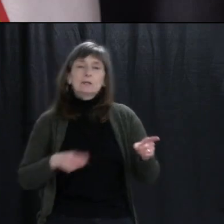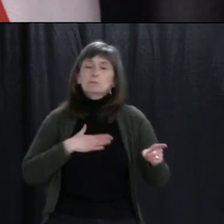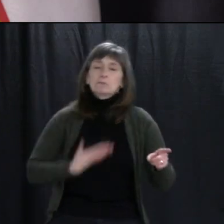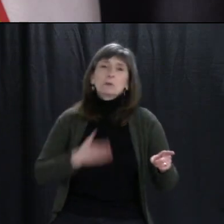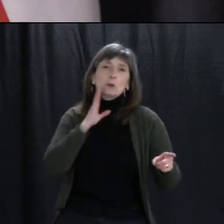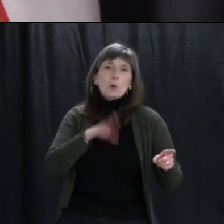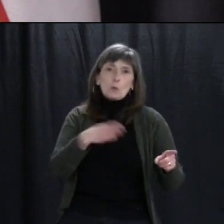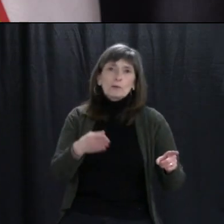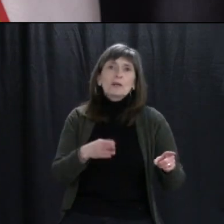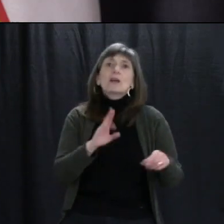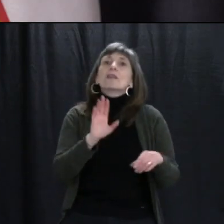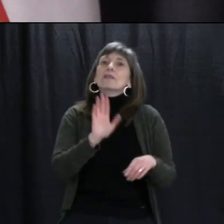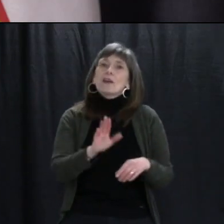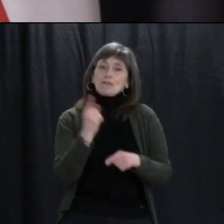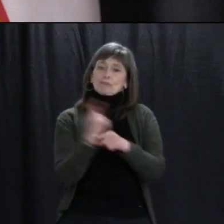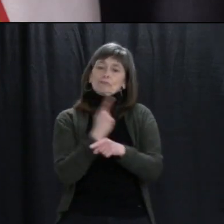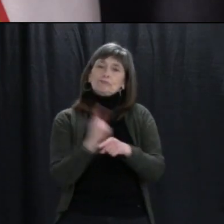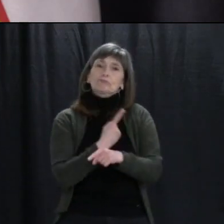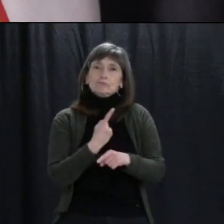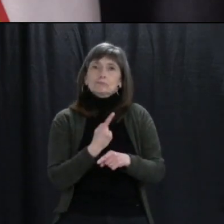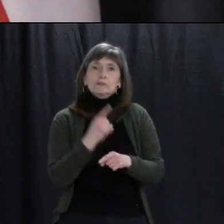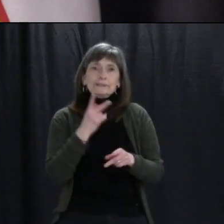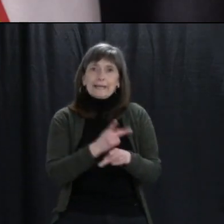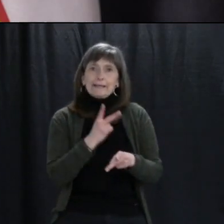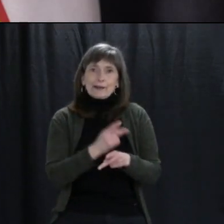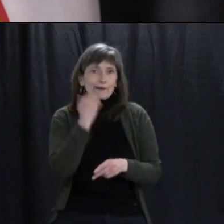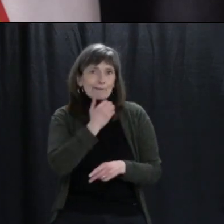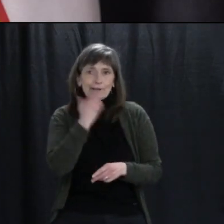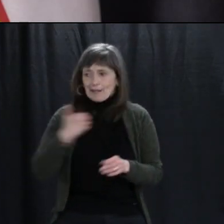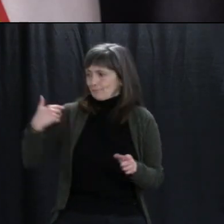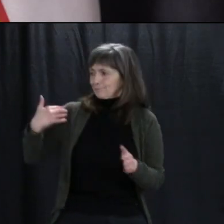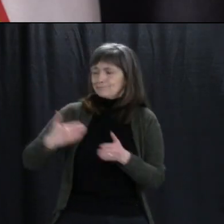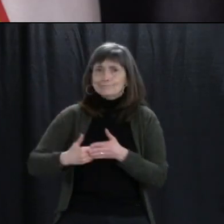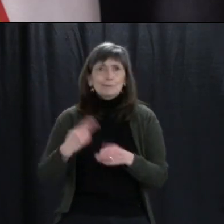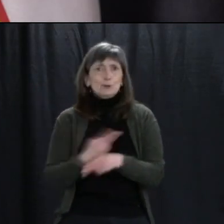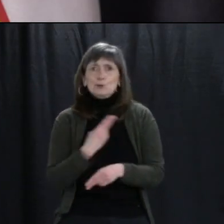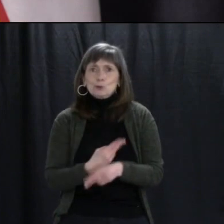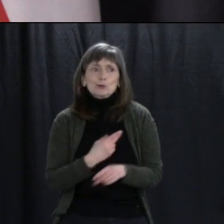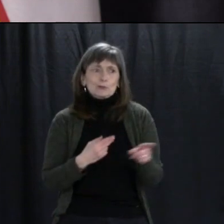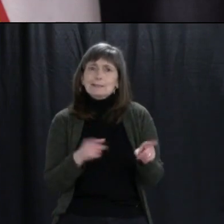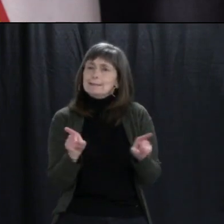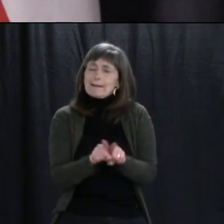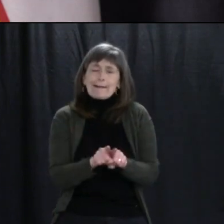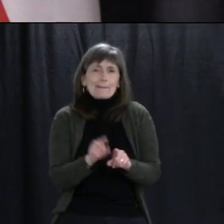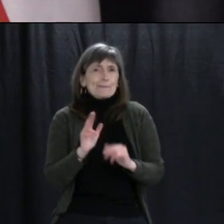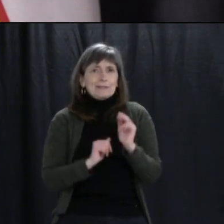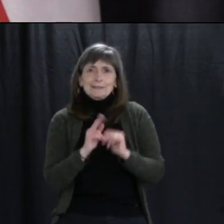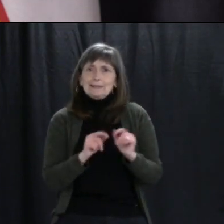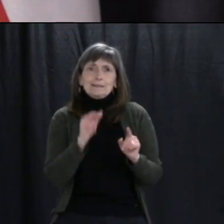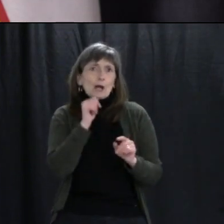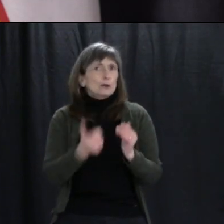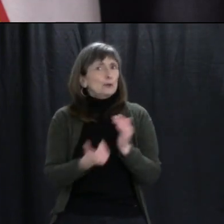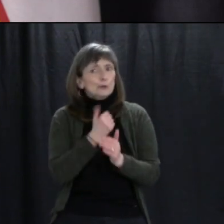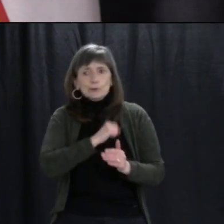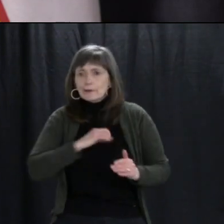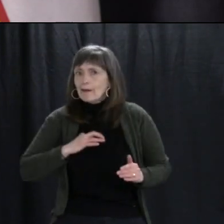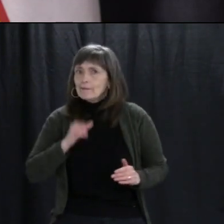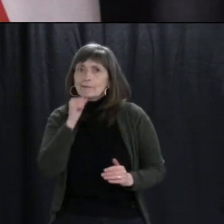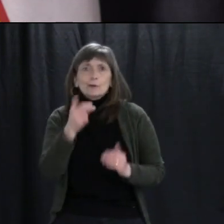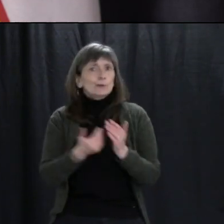services of early childhood educators, but there will be some, and they're stepping up now. There's some 65 of them involved.